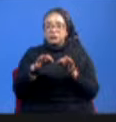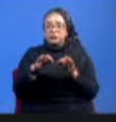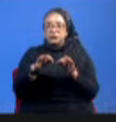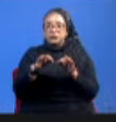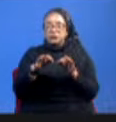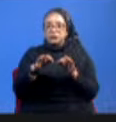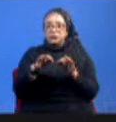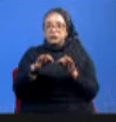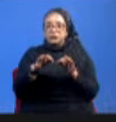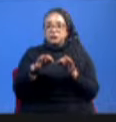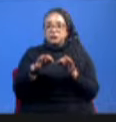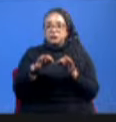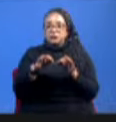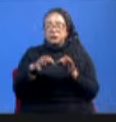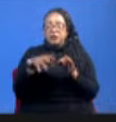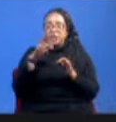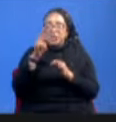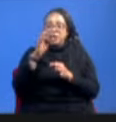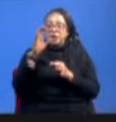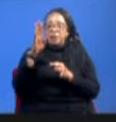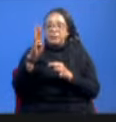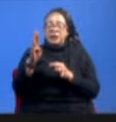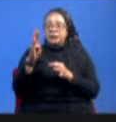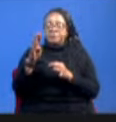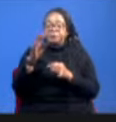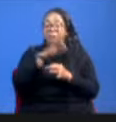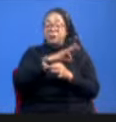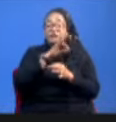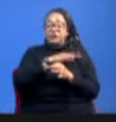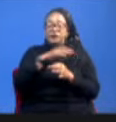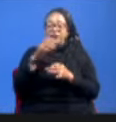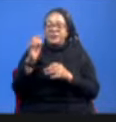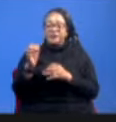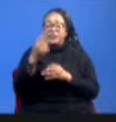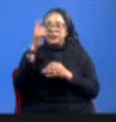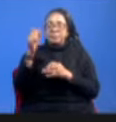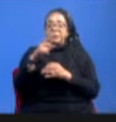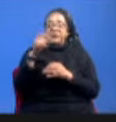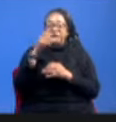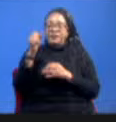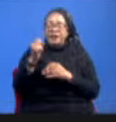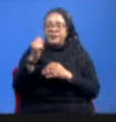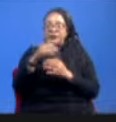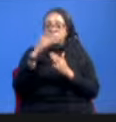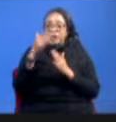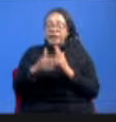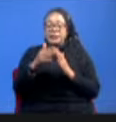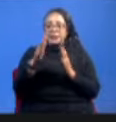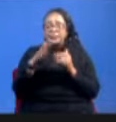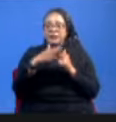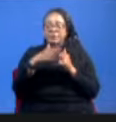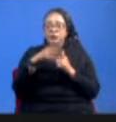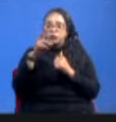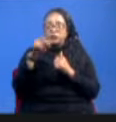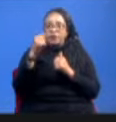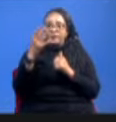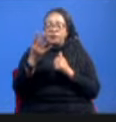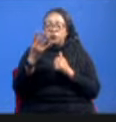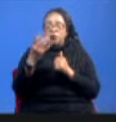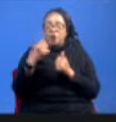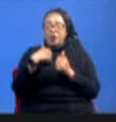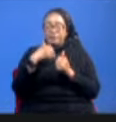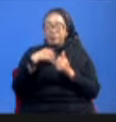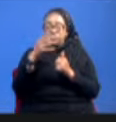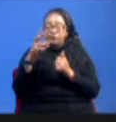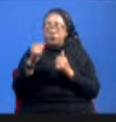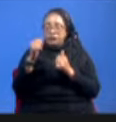In other news, KCB Group net profit for the first 9 months of trading ended September 2024 grew by 48.7%